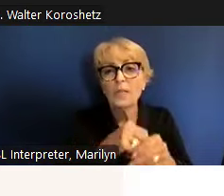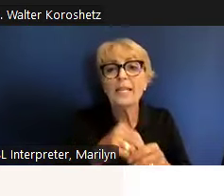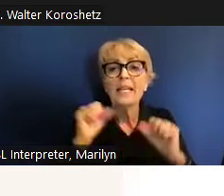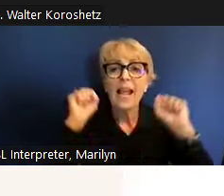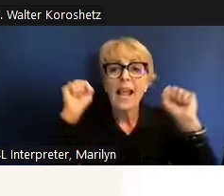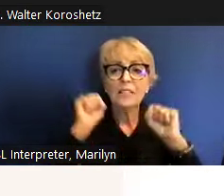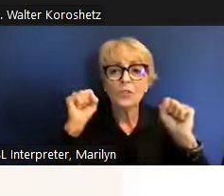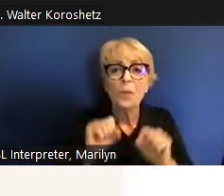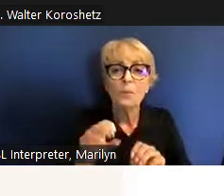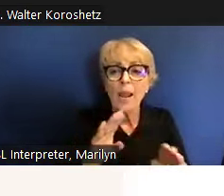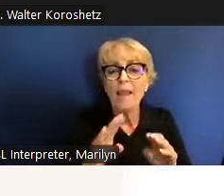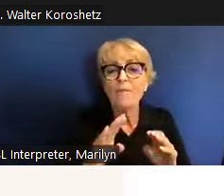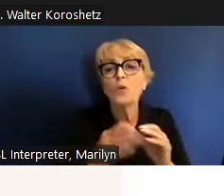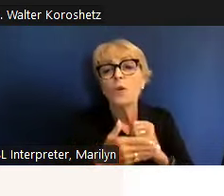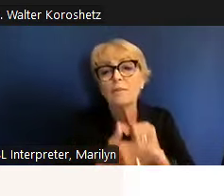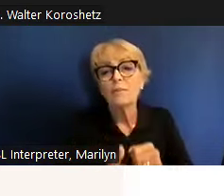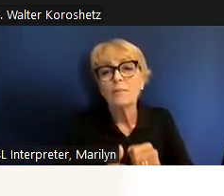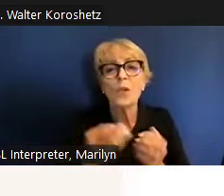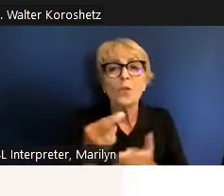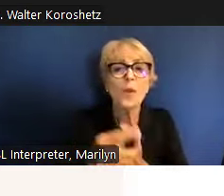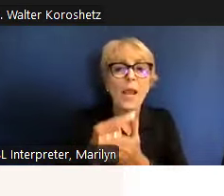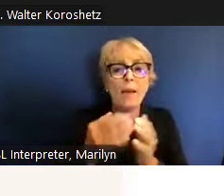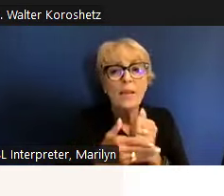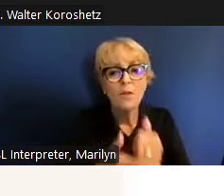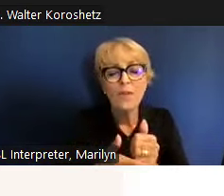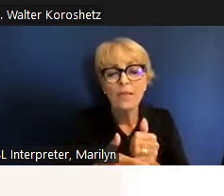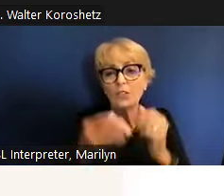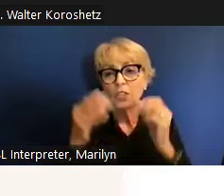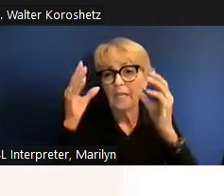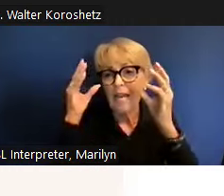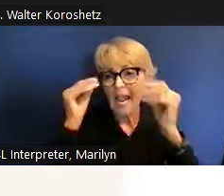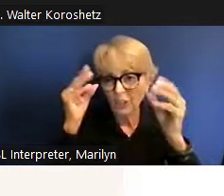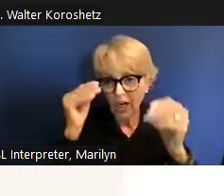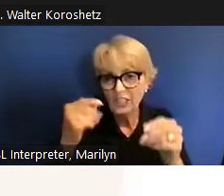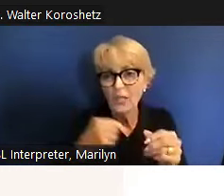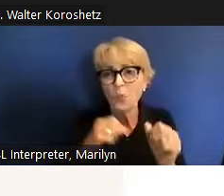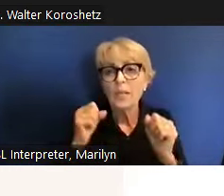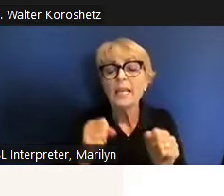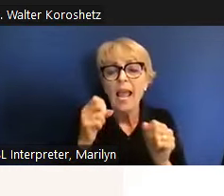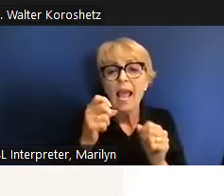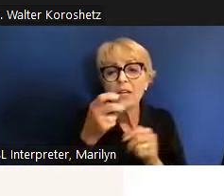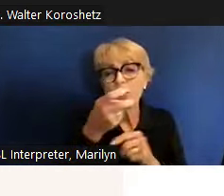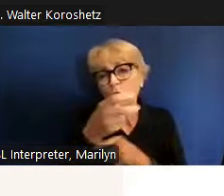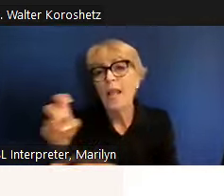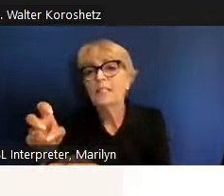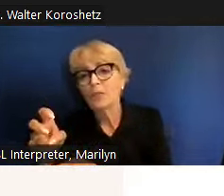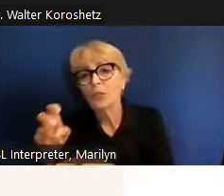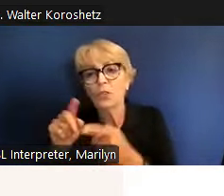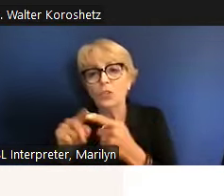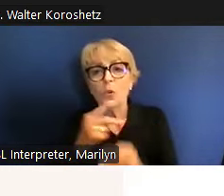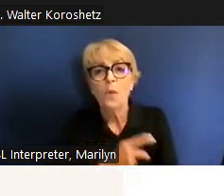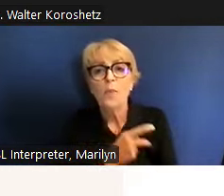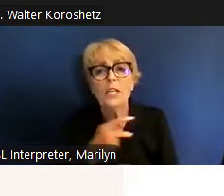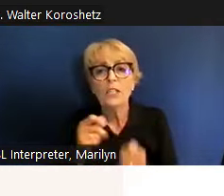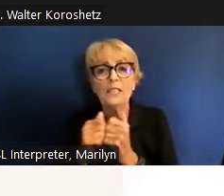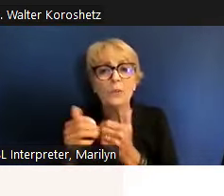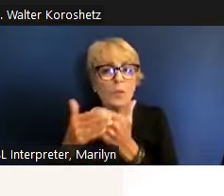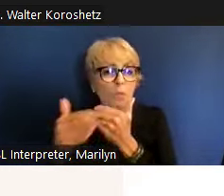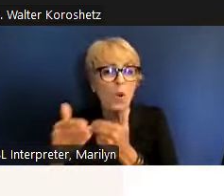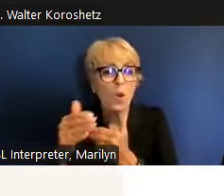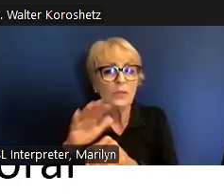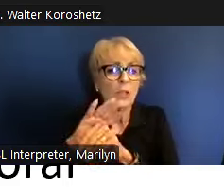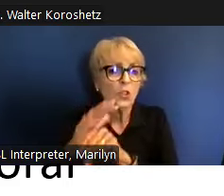interventions, rehabilitation interventions, and education that we are able to transfer over to our patients with post-COVID conditions.